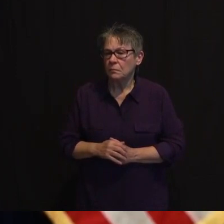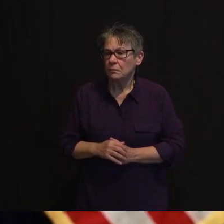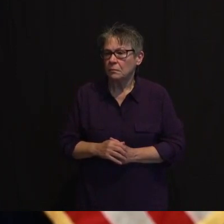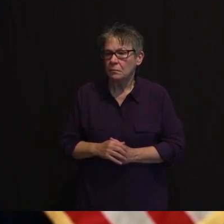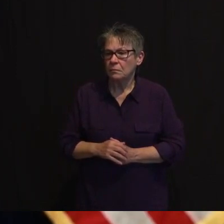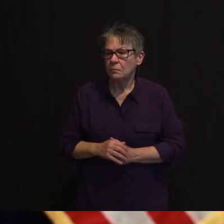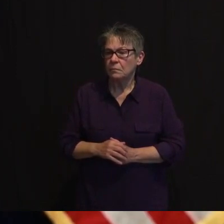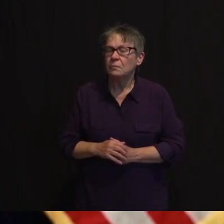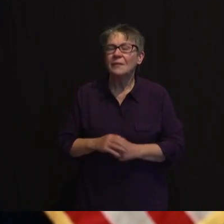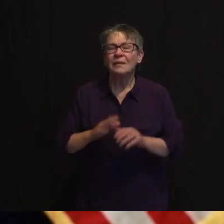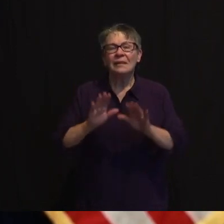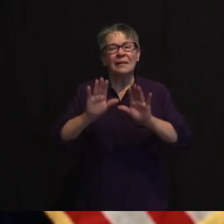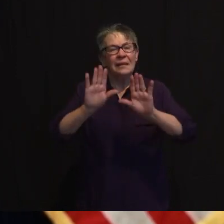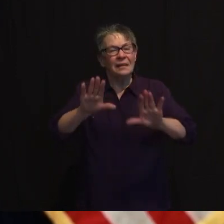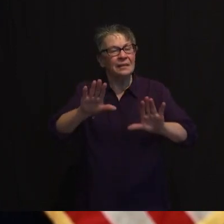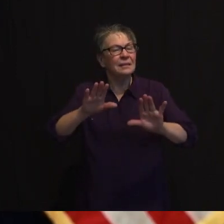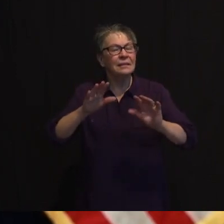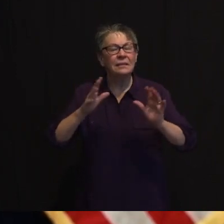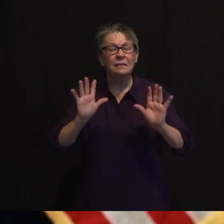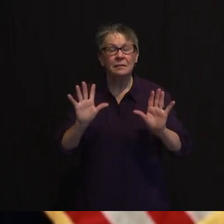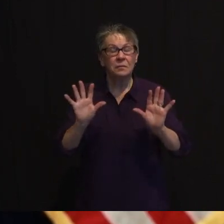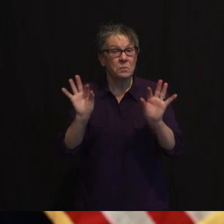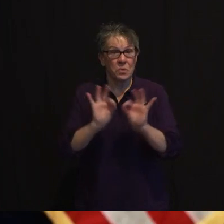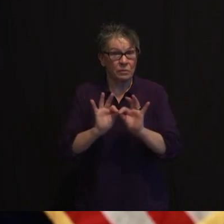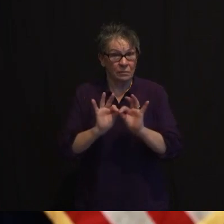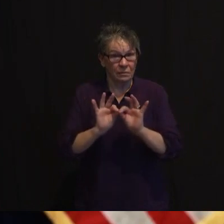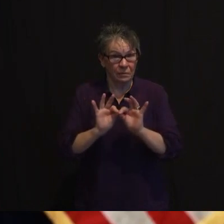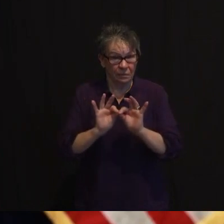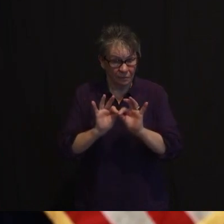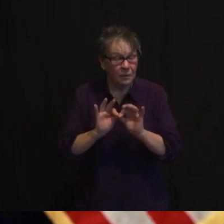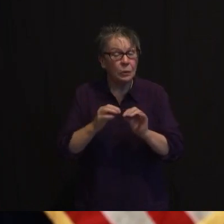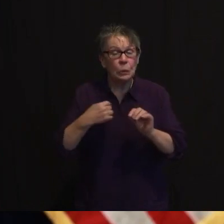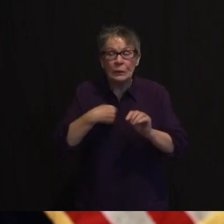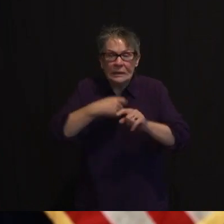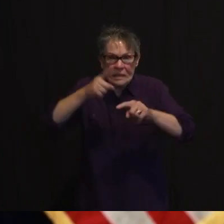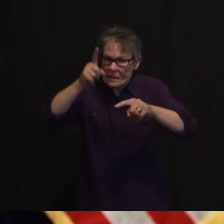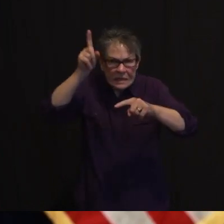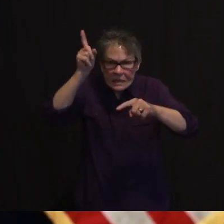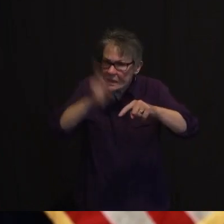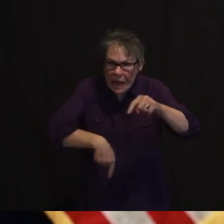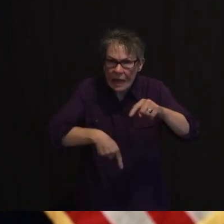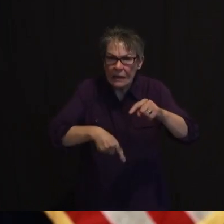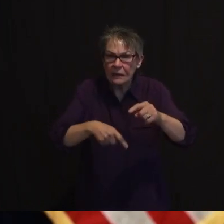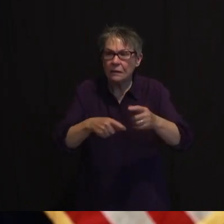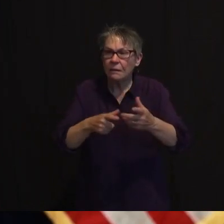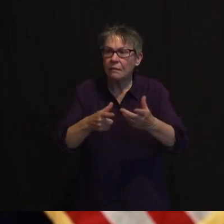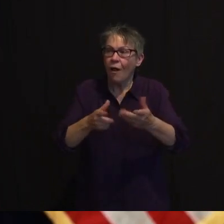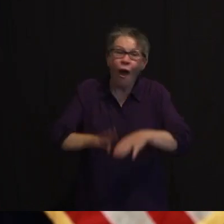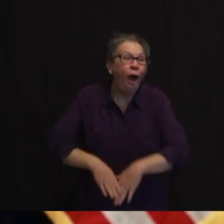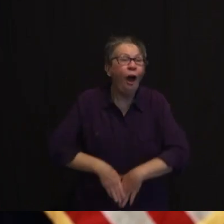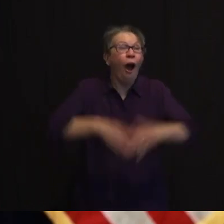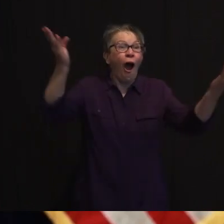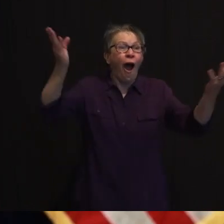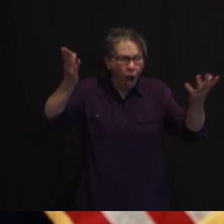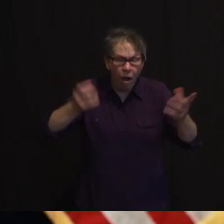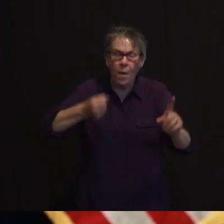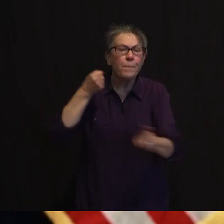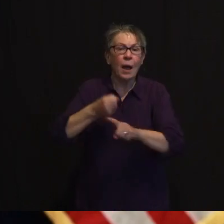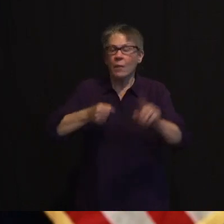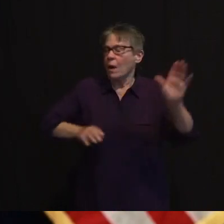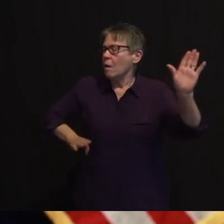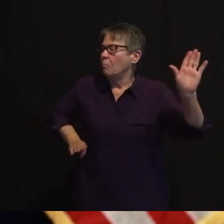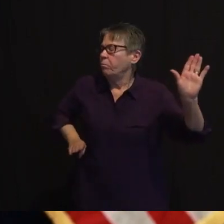most focused on when we talk about reopening, that our actions have to be responsible such that we don't, even inadvertently